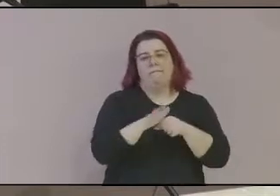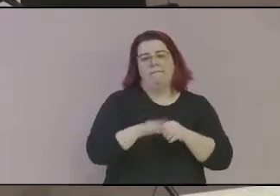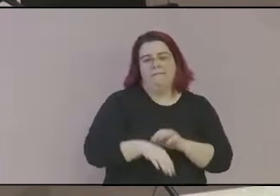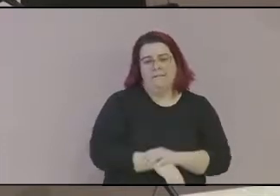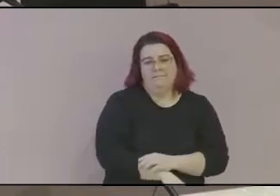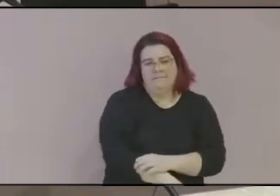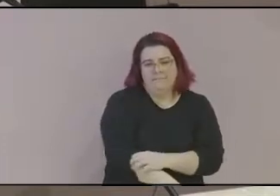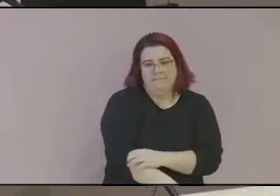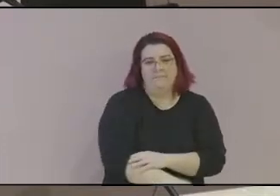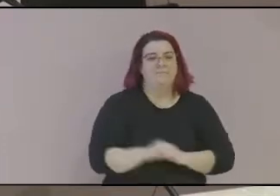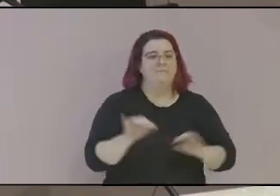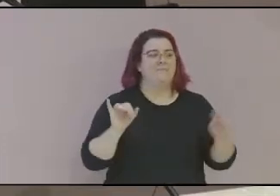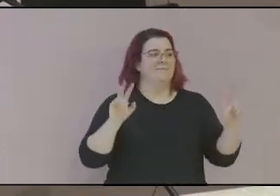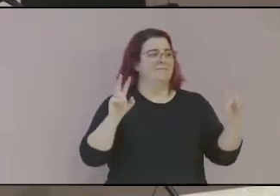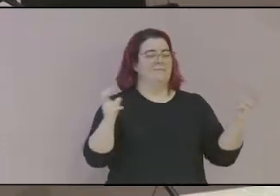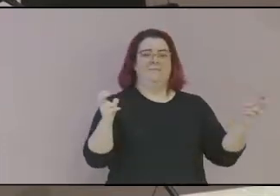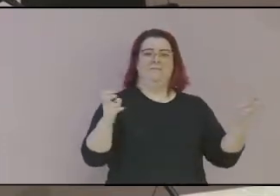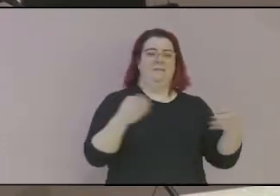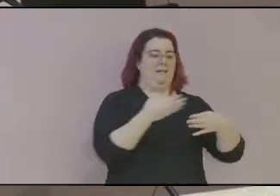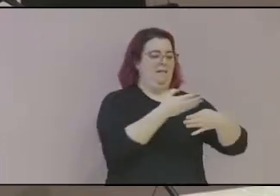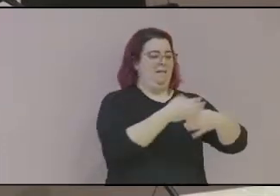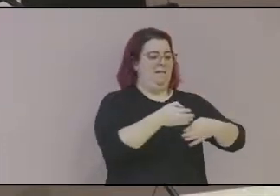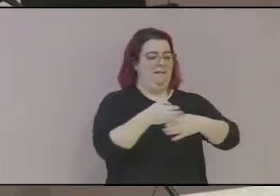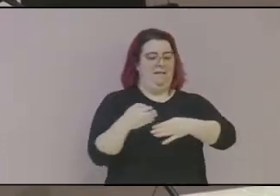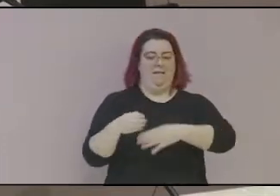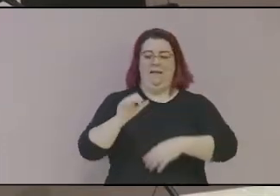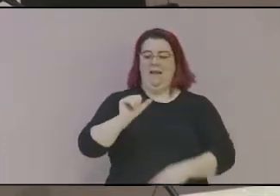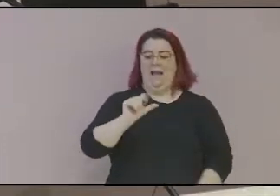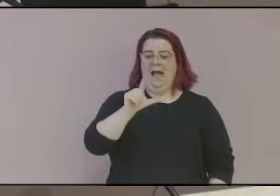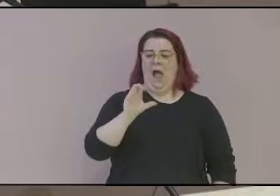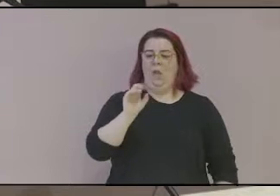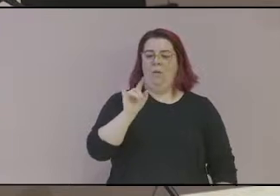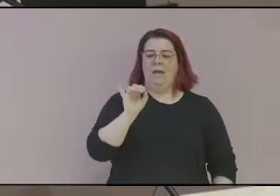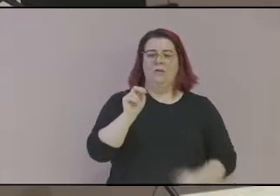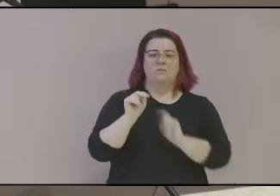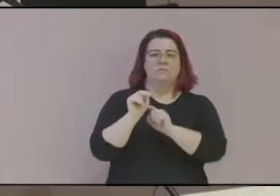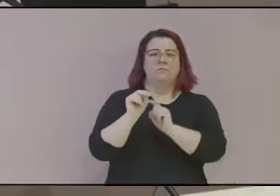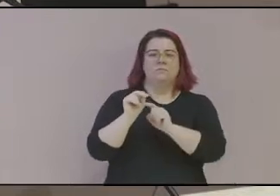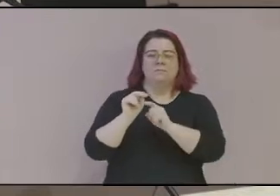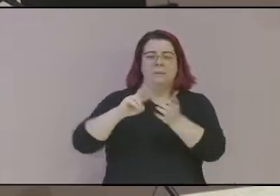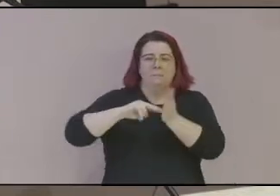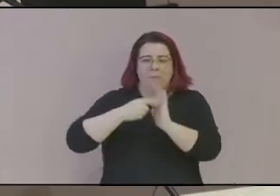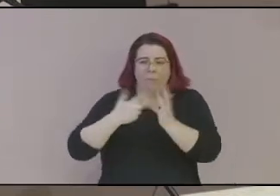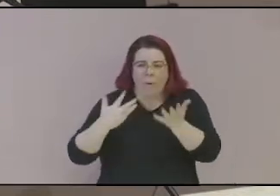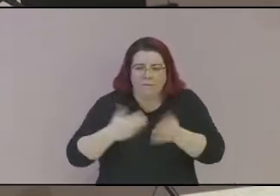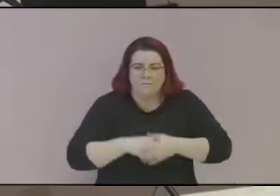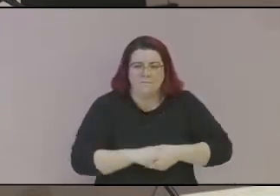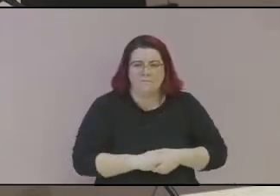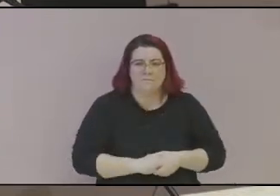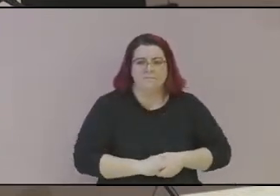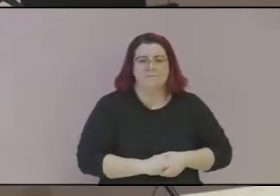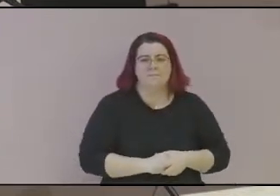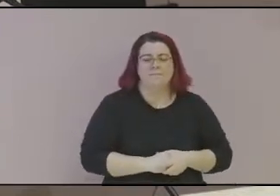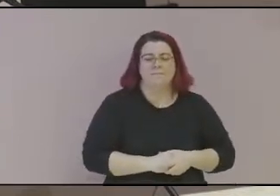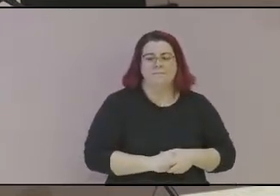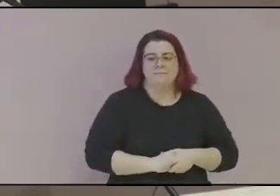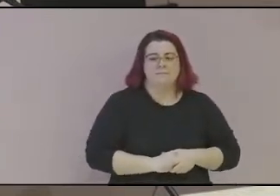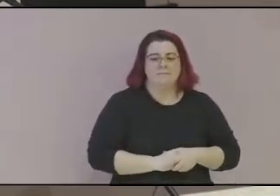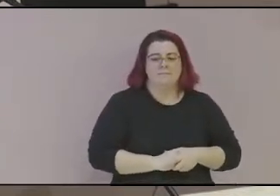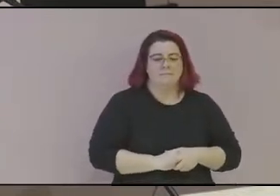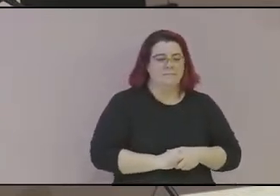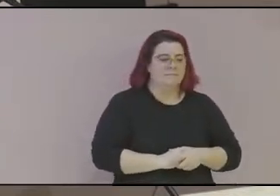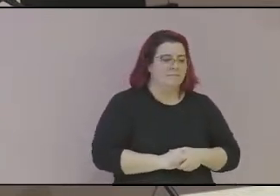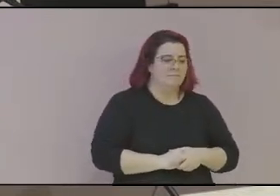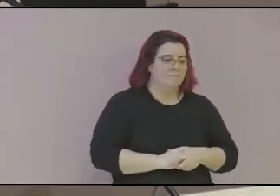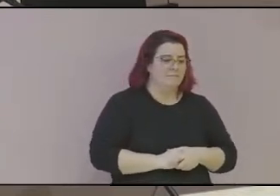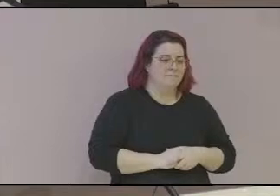what allocation encompassed, not just what is a ventilator, what is allocation. Regarding who might be favored